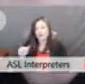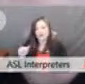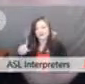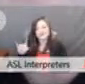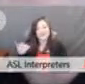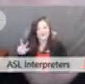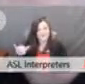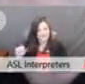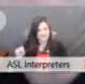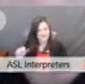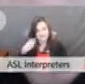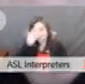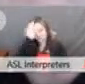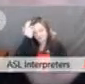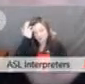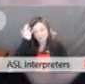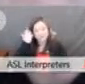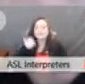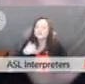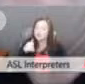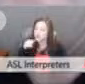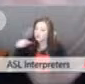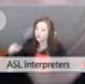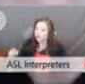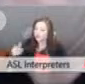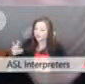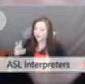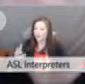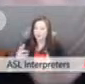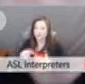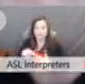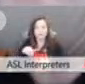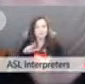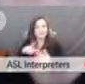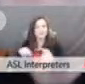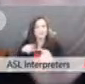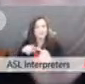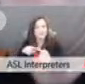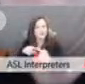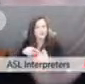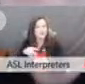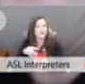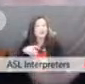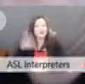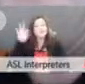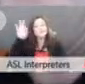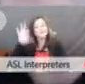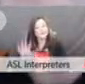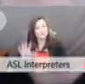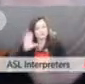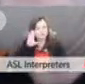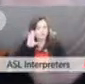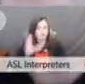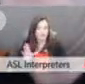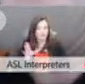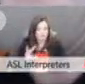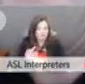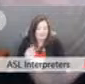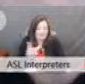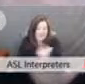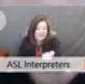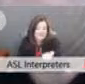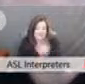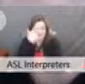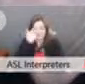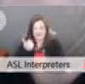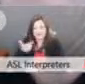She wanted us to address when ministers will get vaccinated because, they're